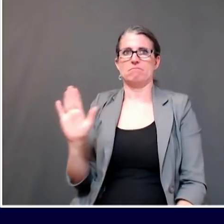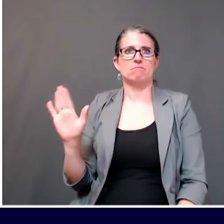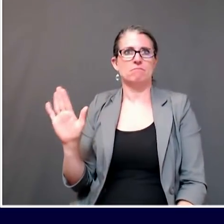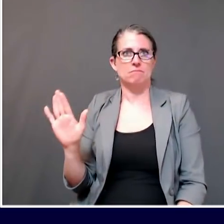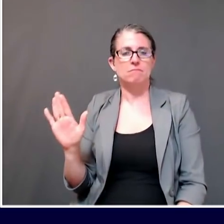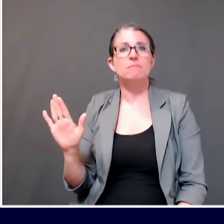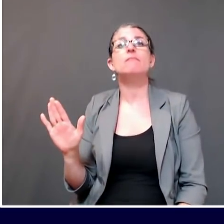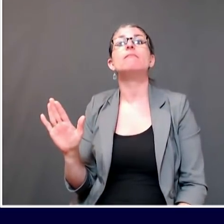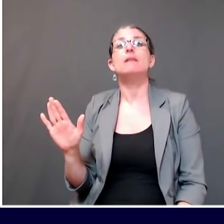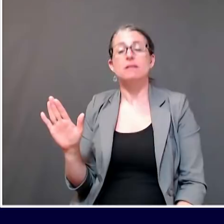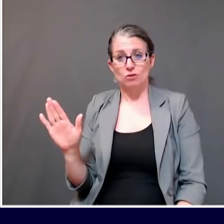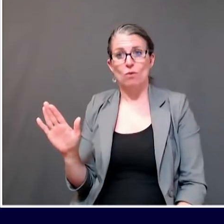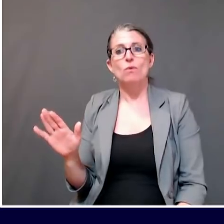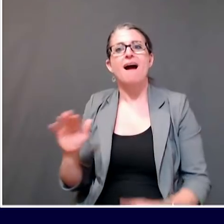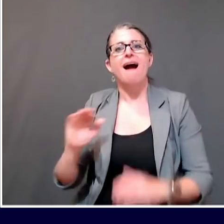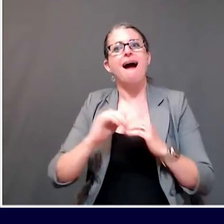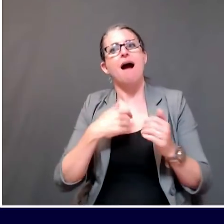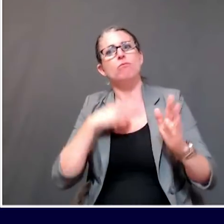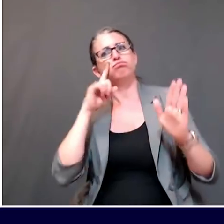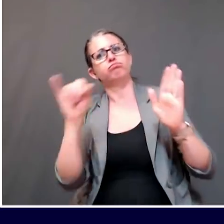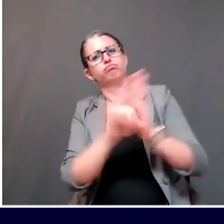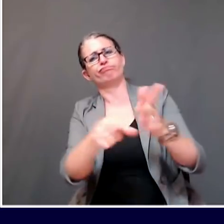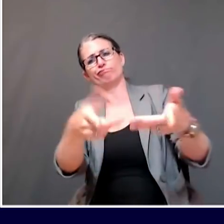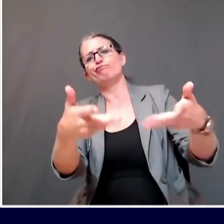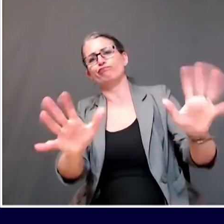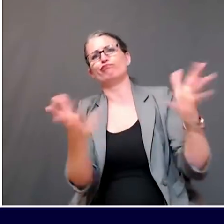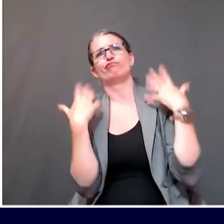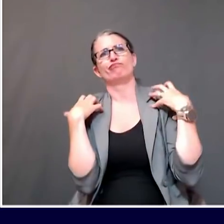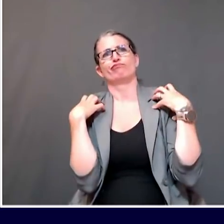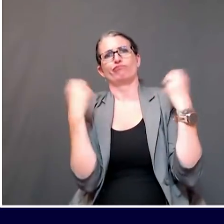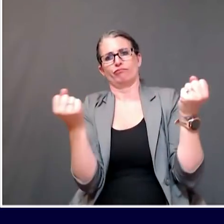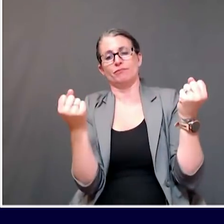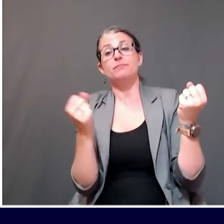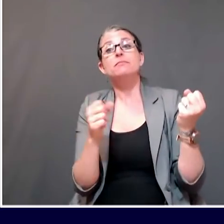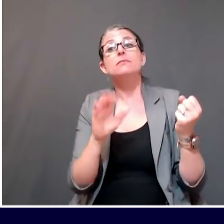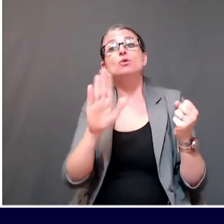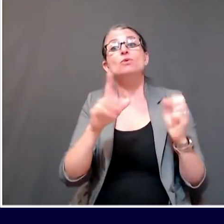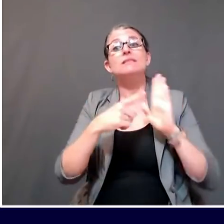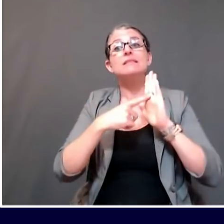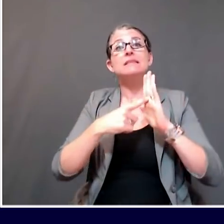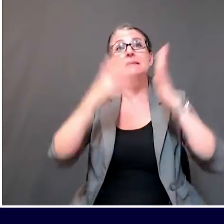resolved, or you can get multiple tests that come back negative.